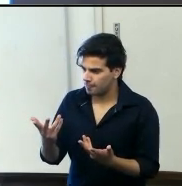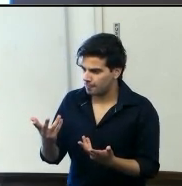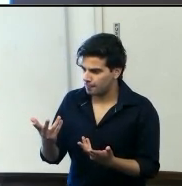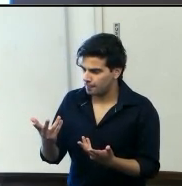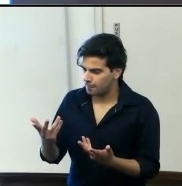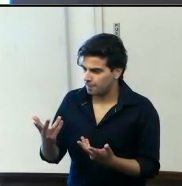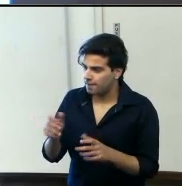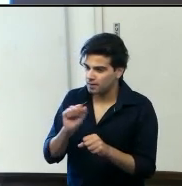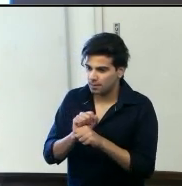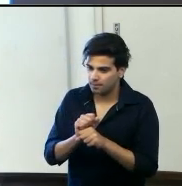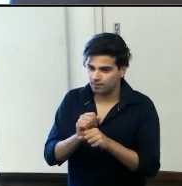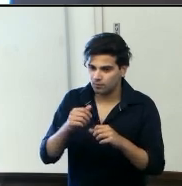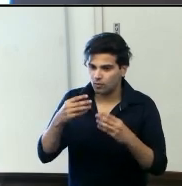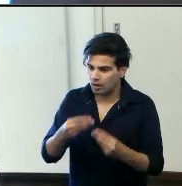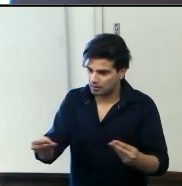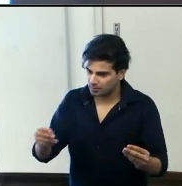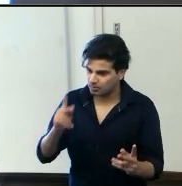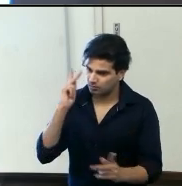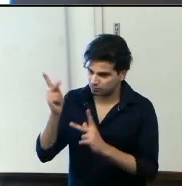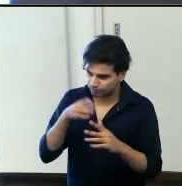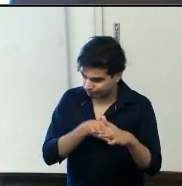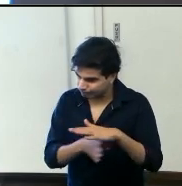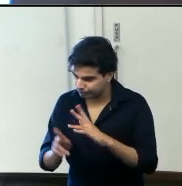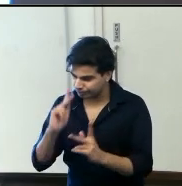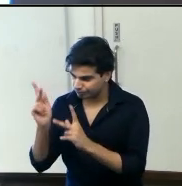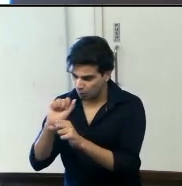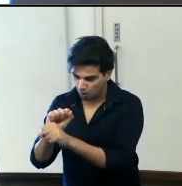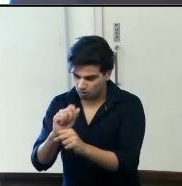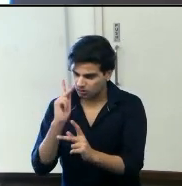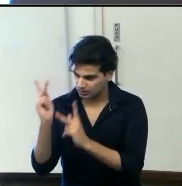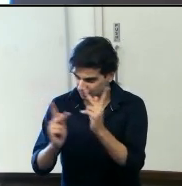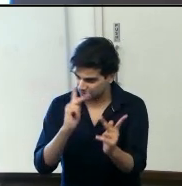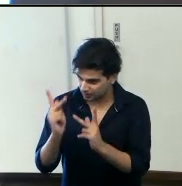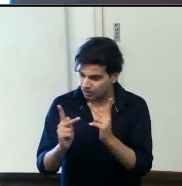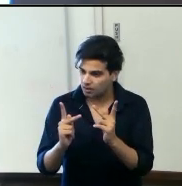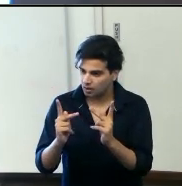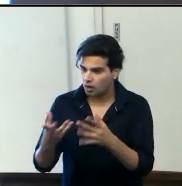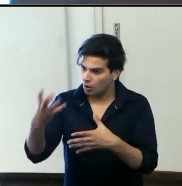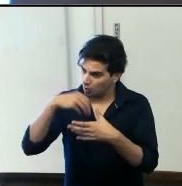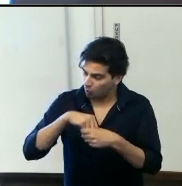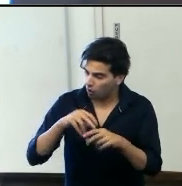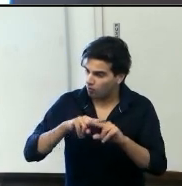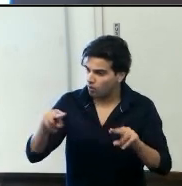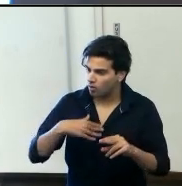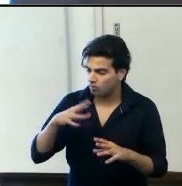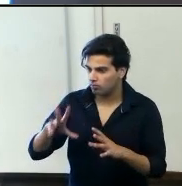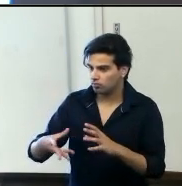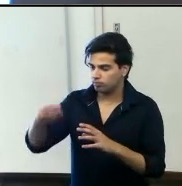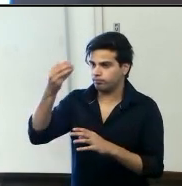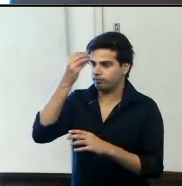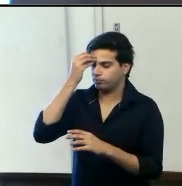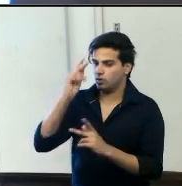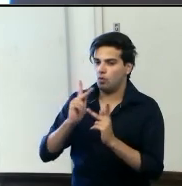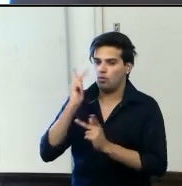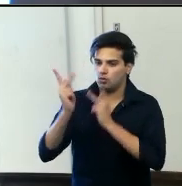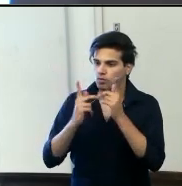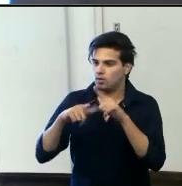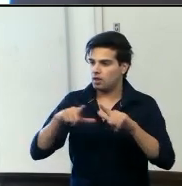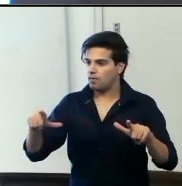your exhibition, go through the works, all these come into our visual